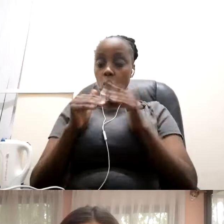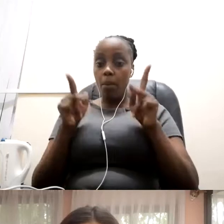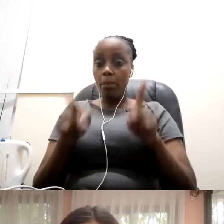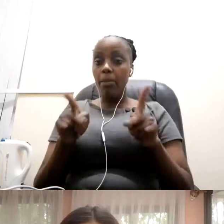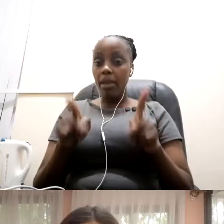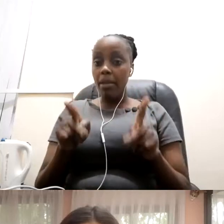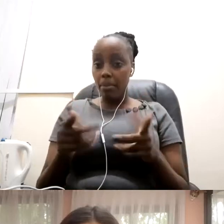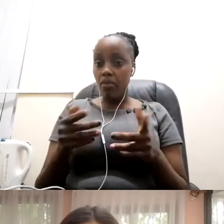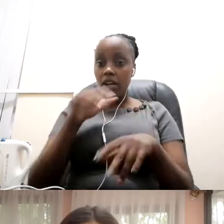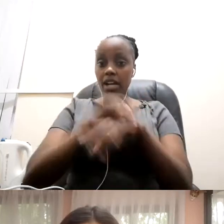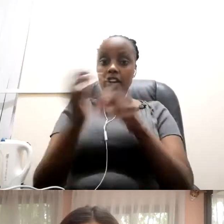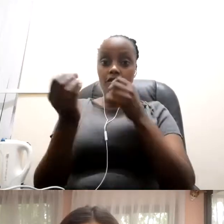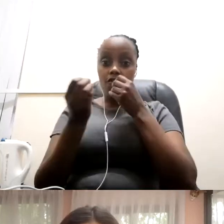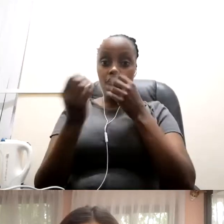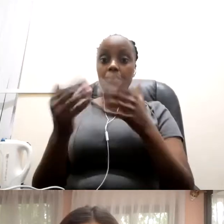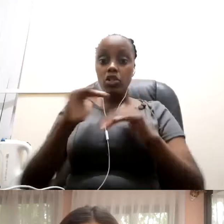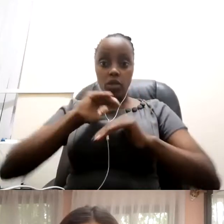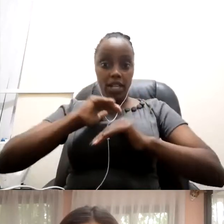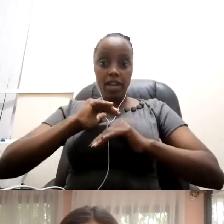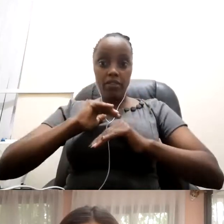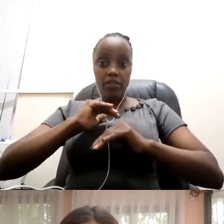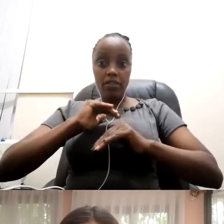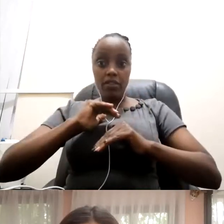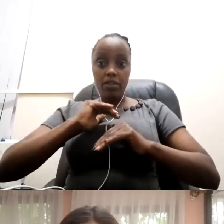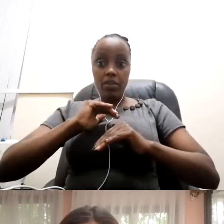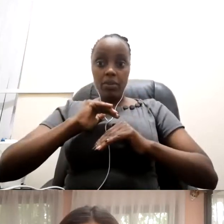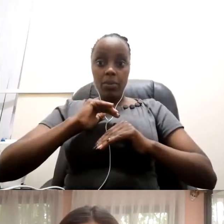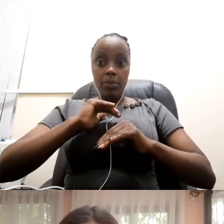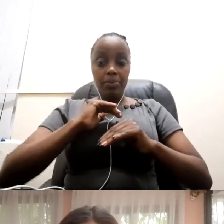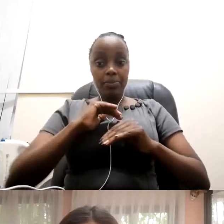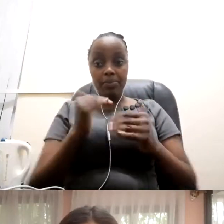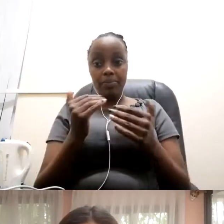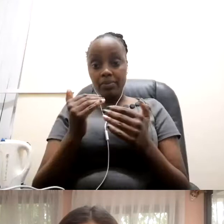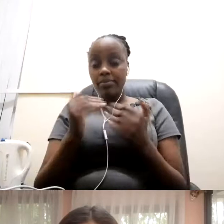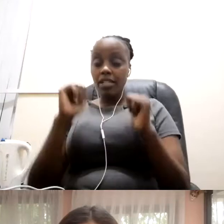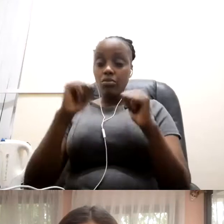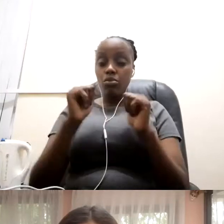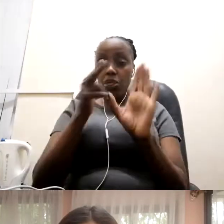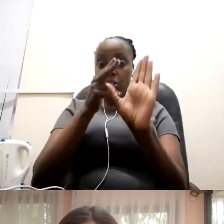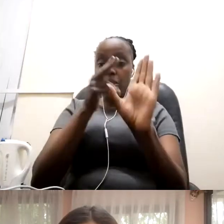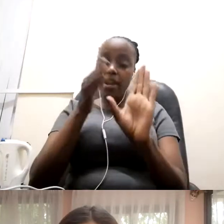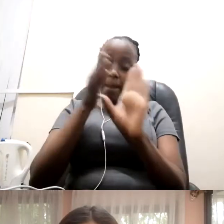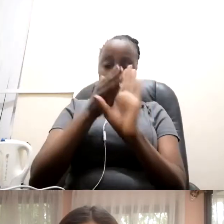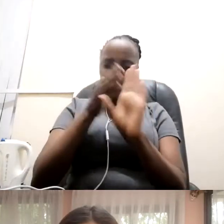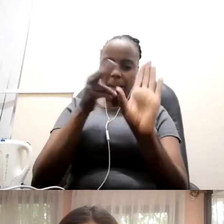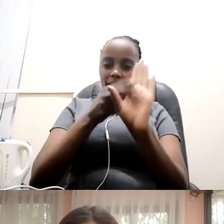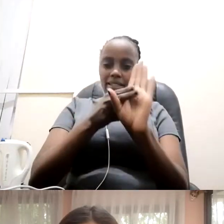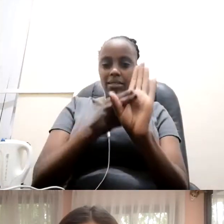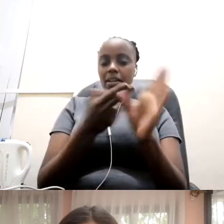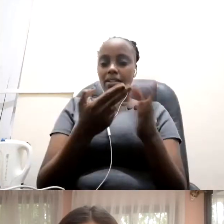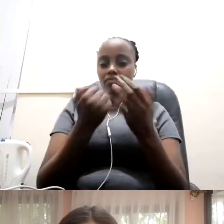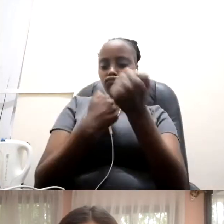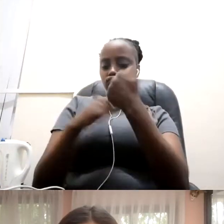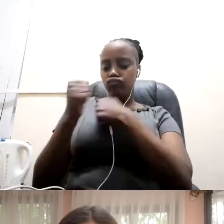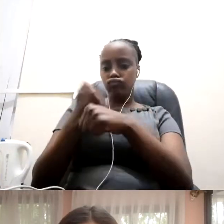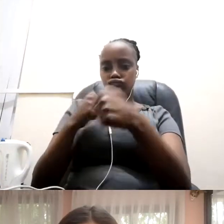same information and gets the possibility to participate actively in this webinar.